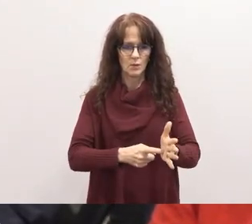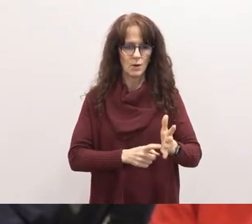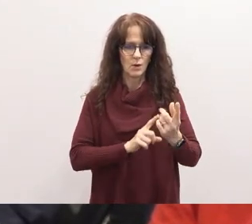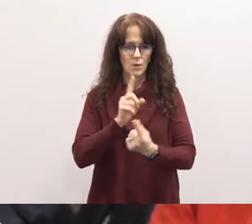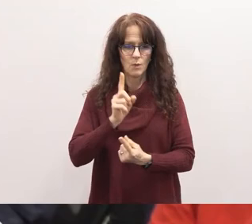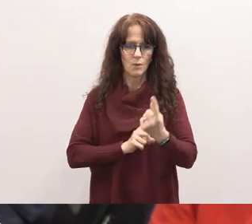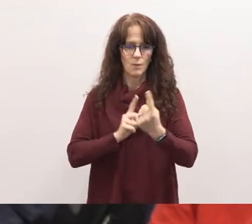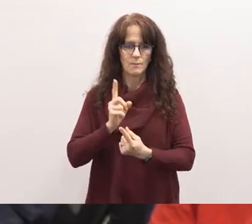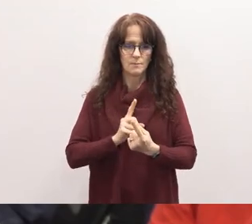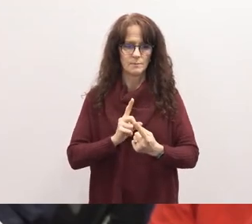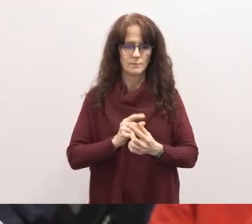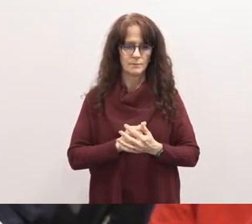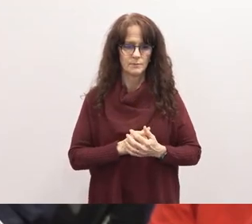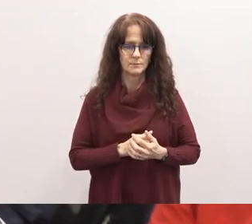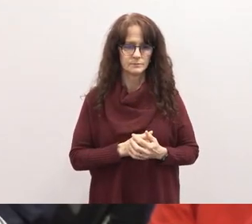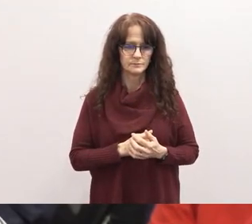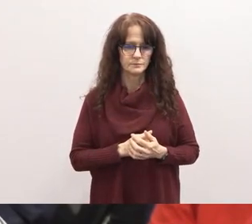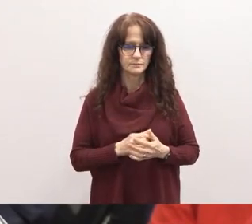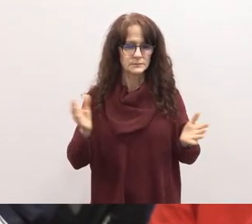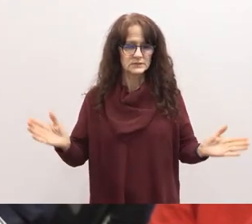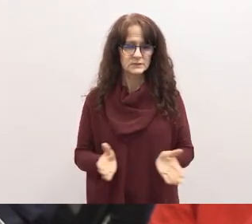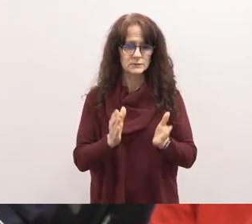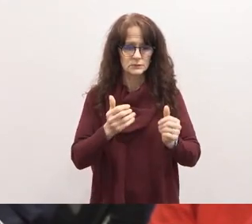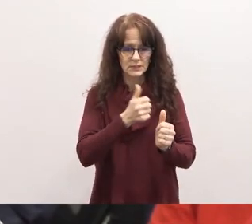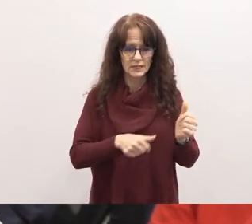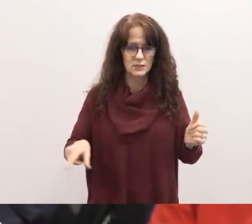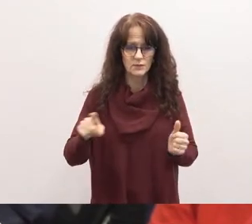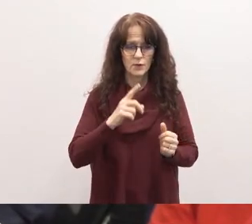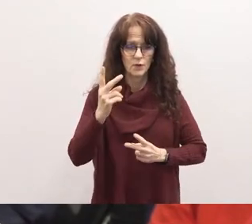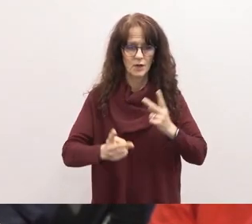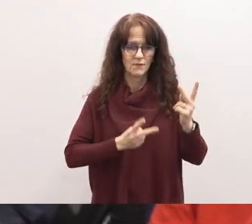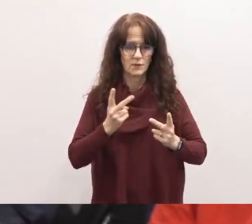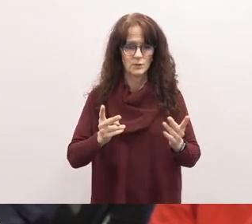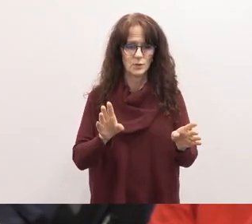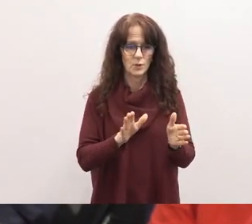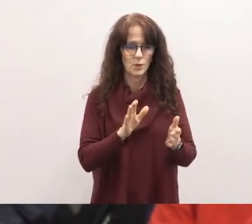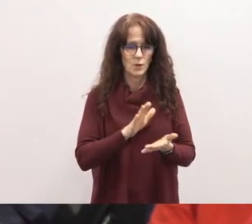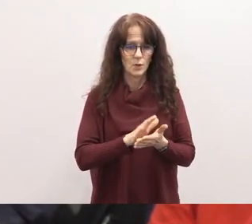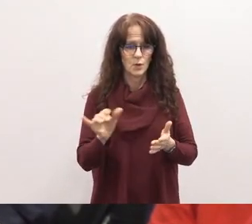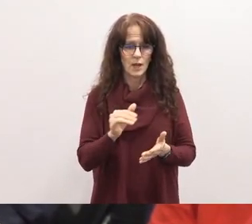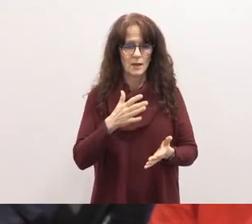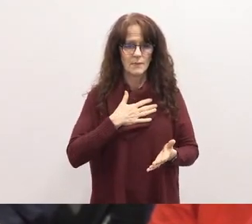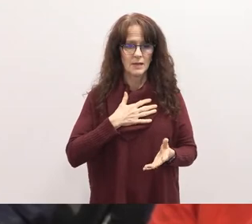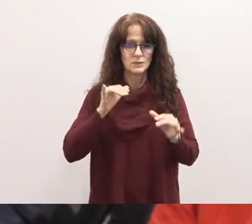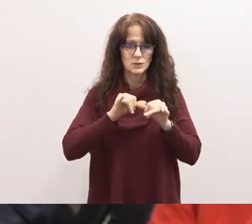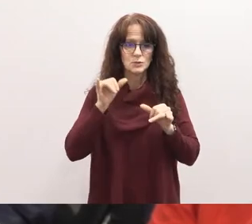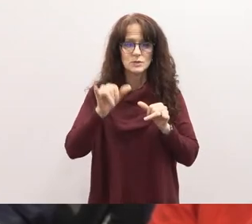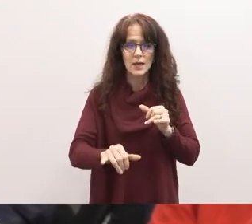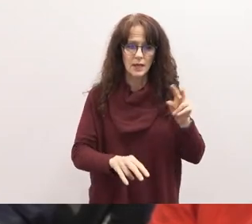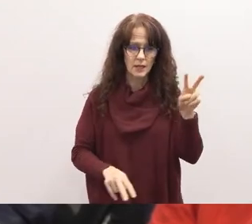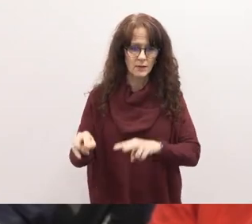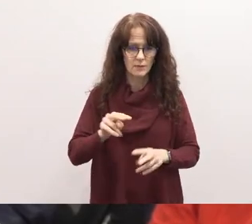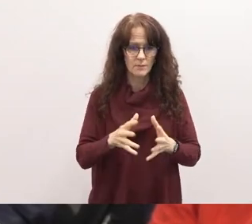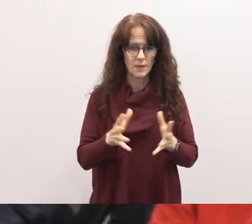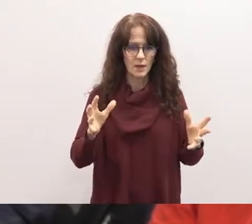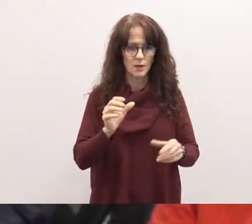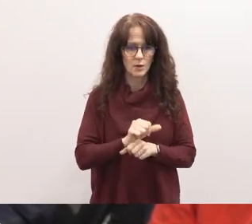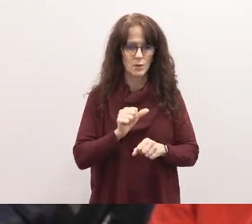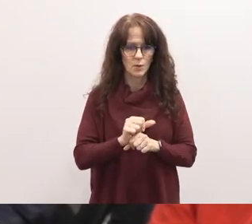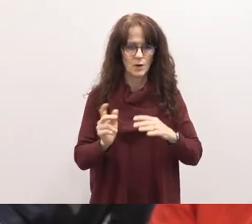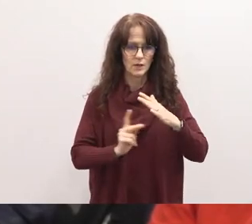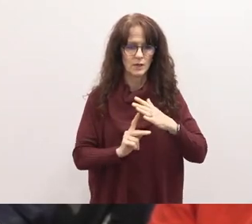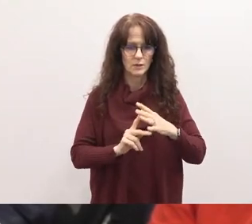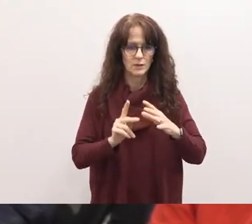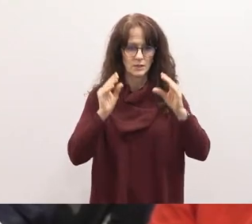one-to-one, such as FIRSA does. I encourage each of you to visit a school like mine to stay and observe the amount of work a kindergarten teacher